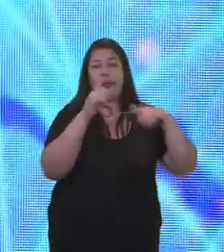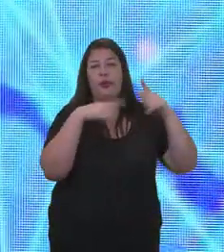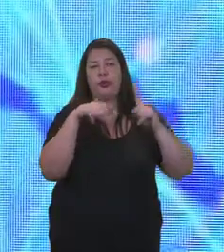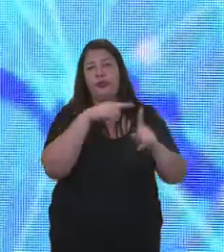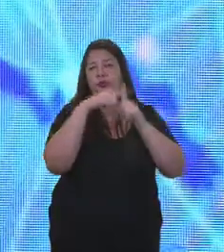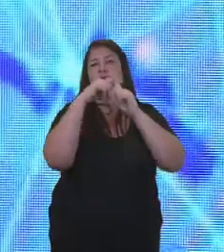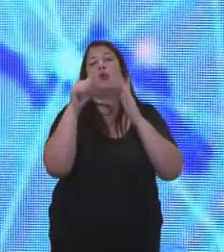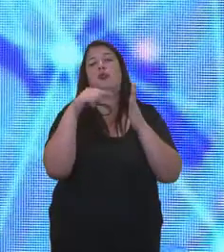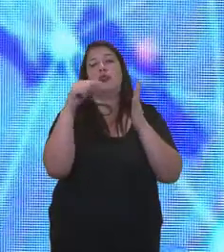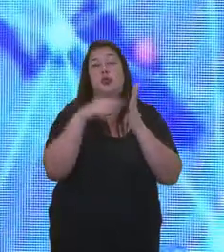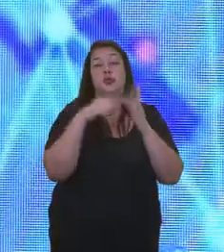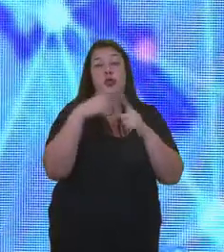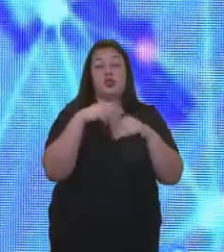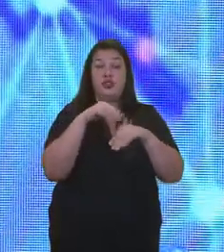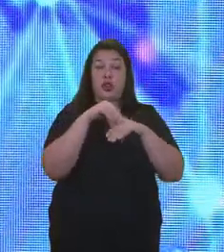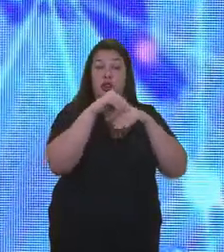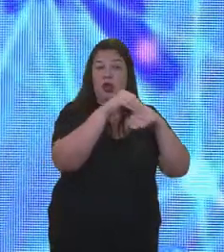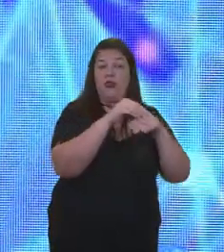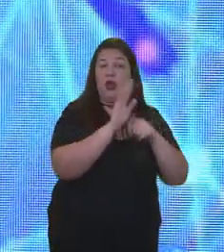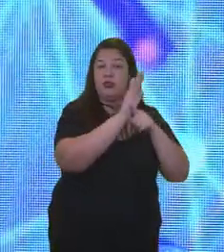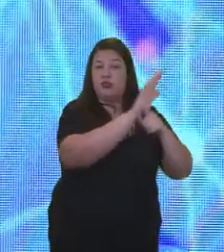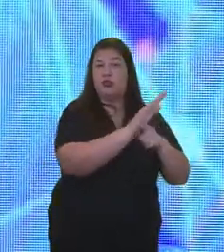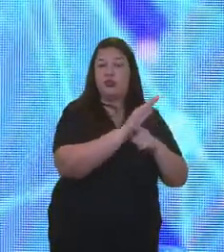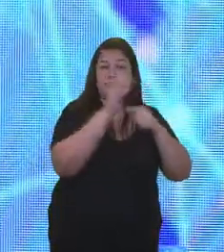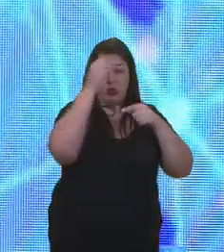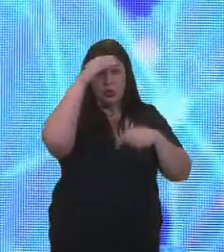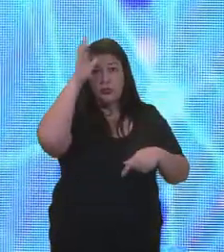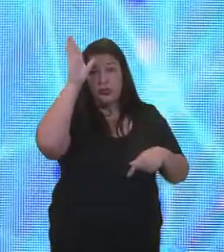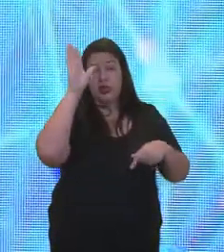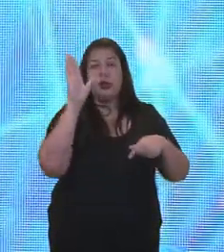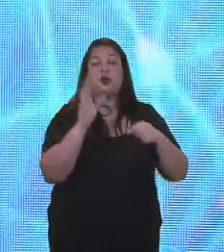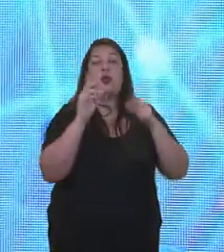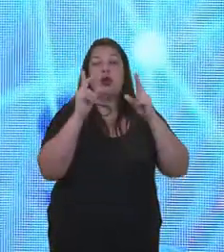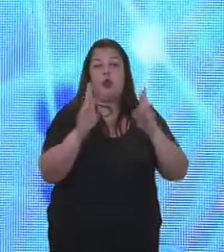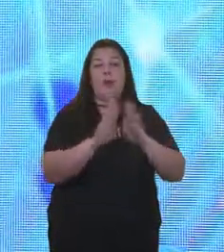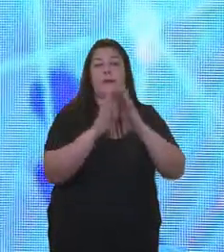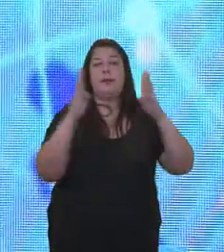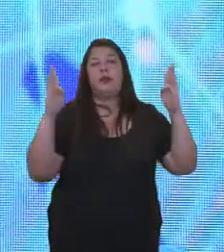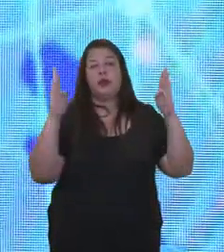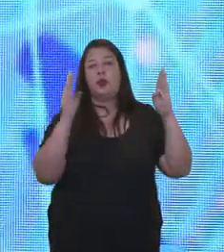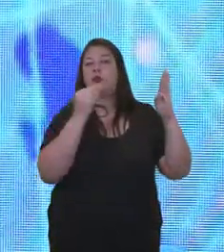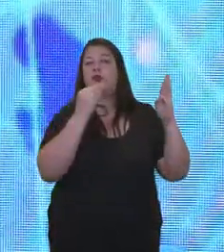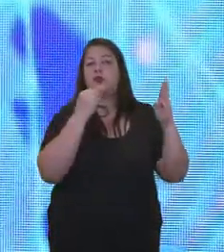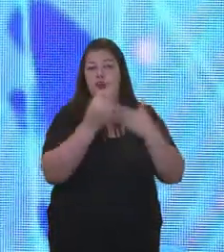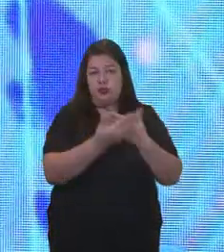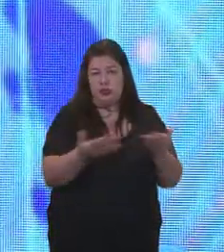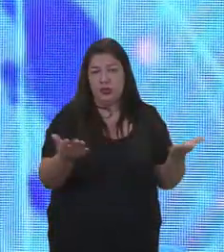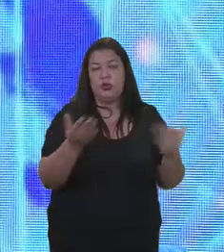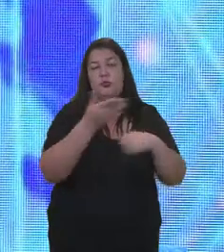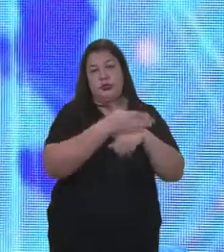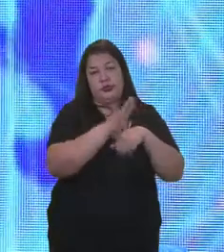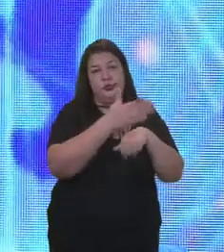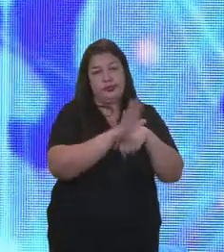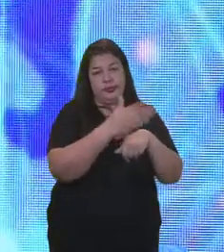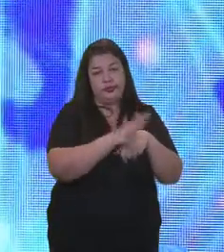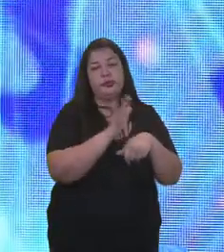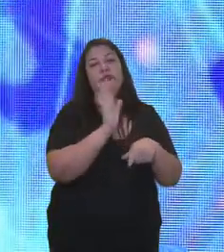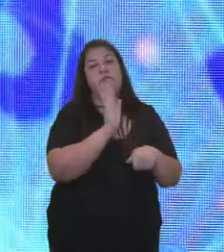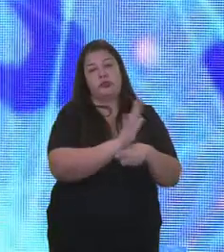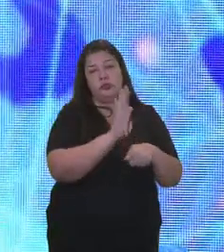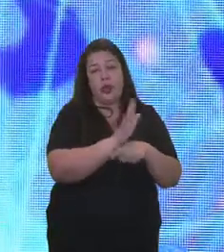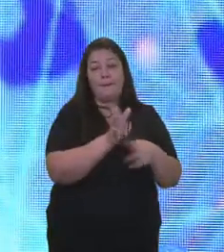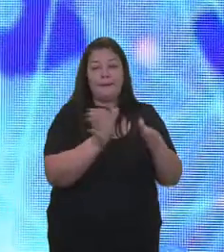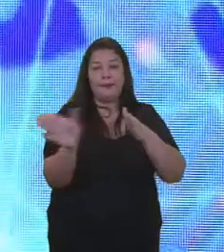done. That's when we bring knowledge and we open gates and windows. What can I do? Then we have to